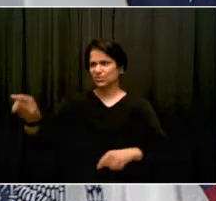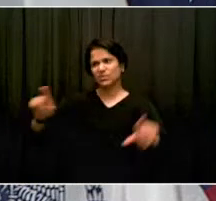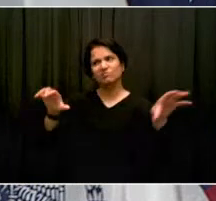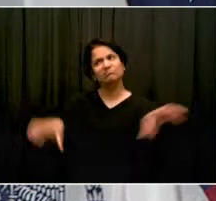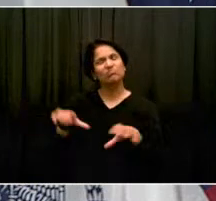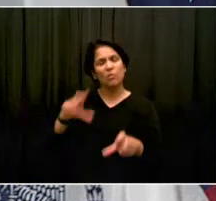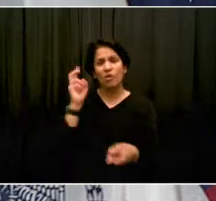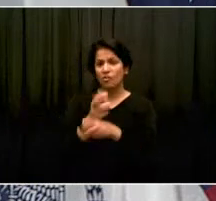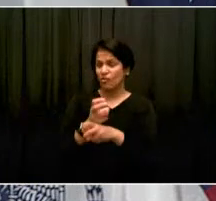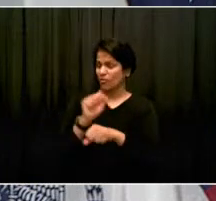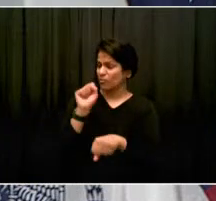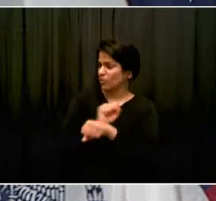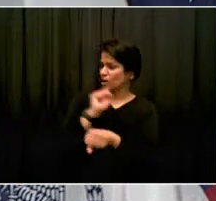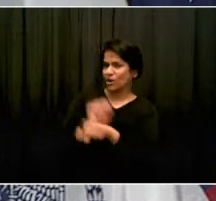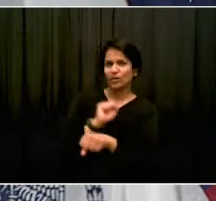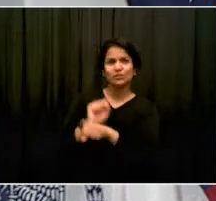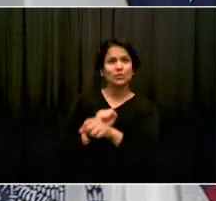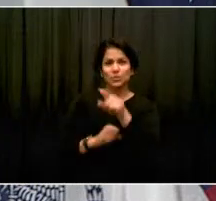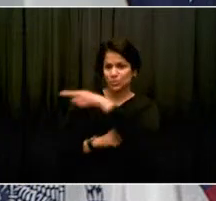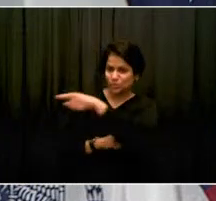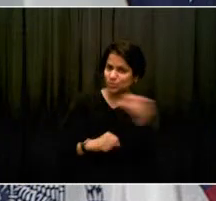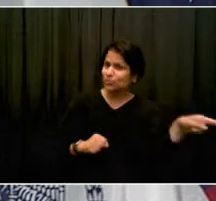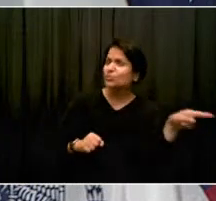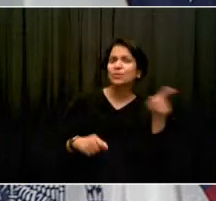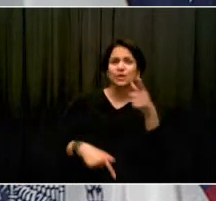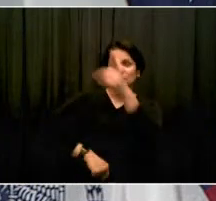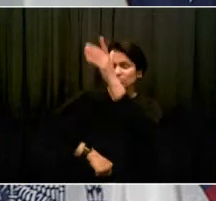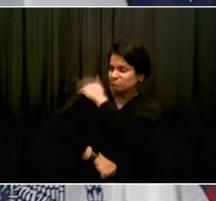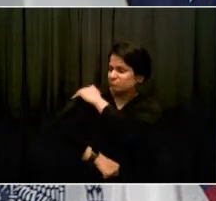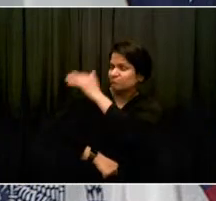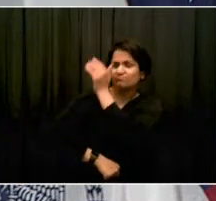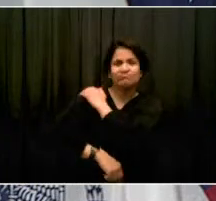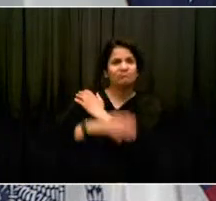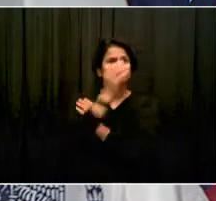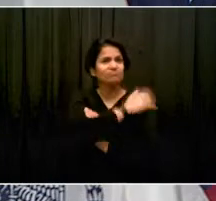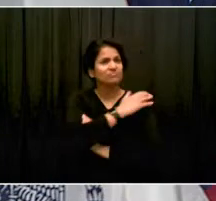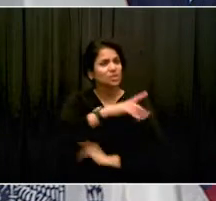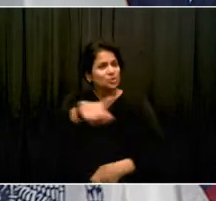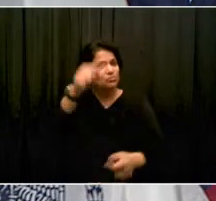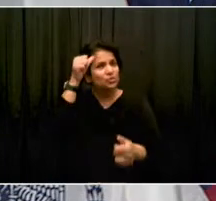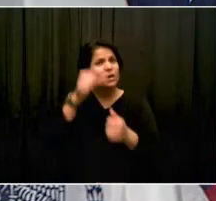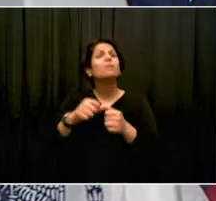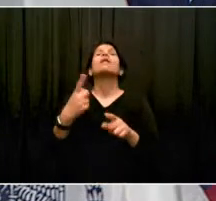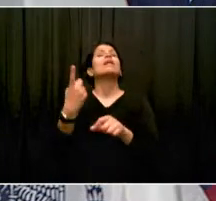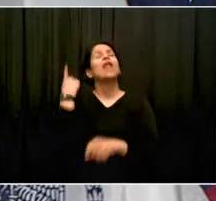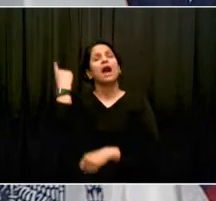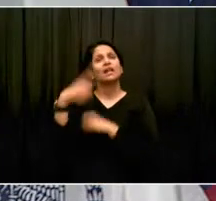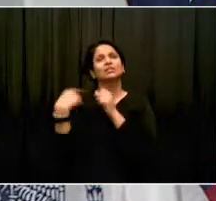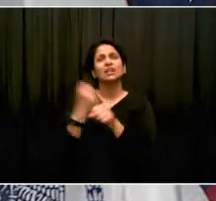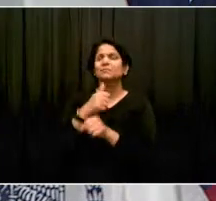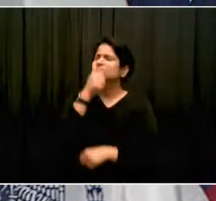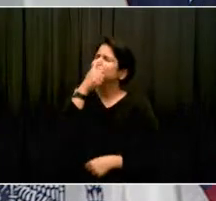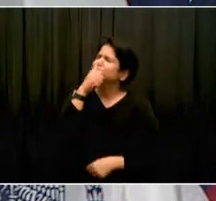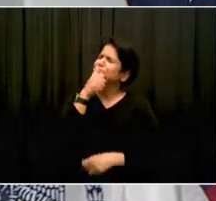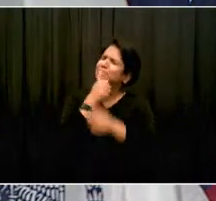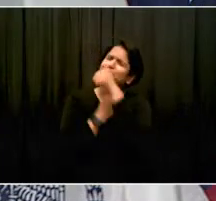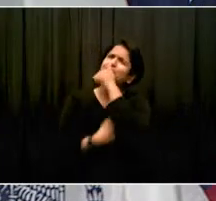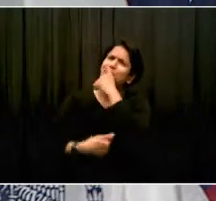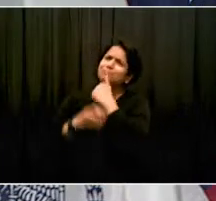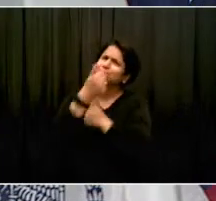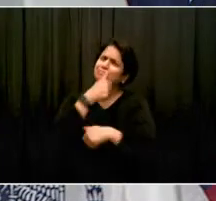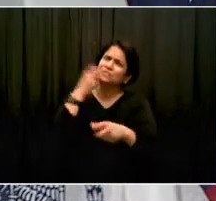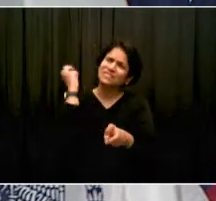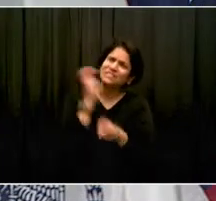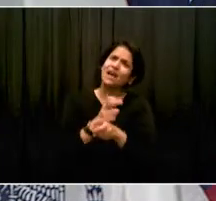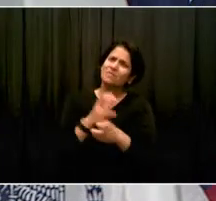epicenter of this crisis for months last year. We've been through a lot of pain, a lot of loss. But people have done the right thing